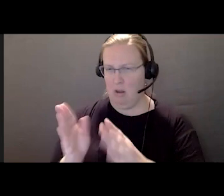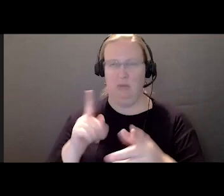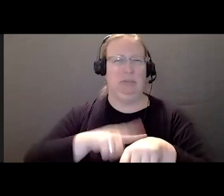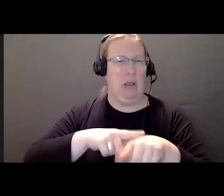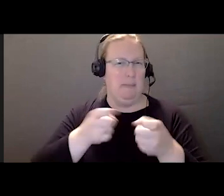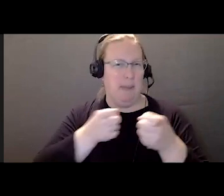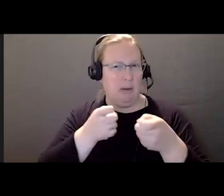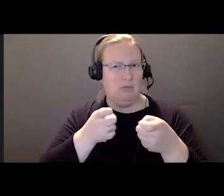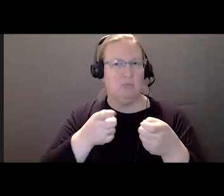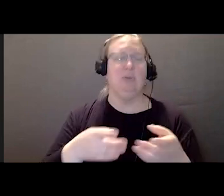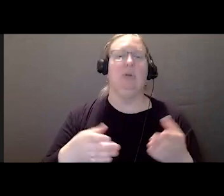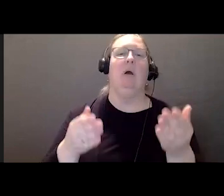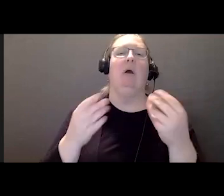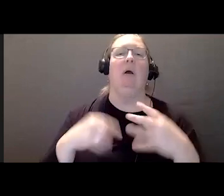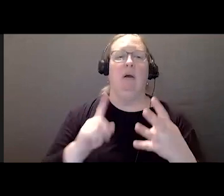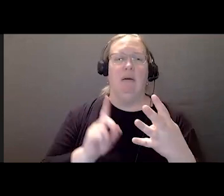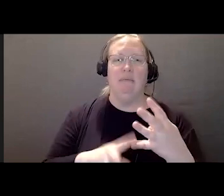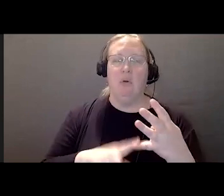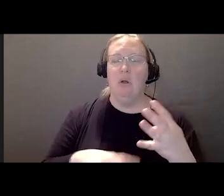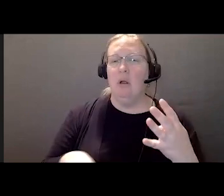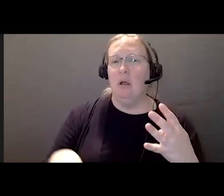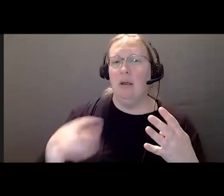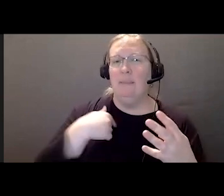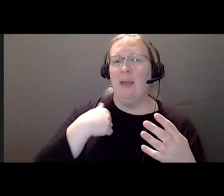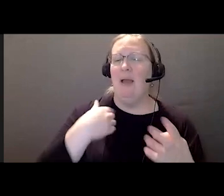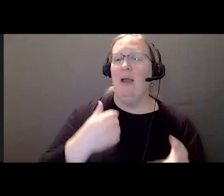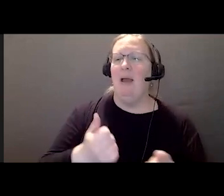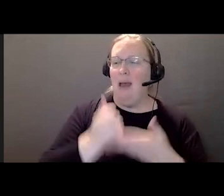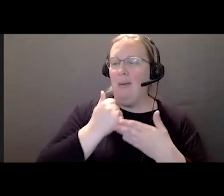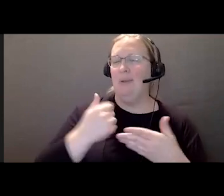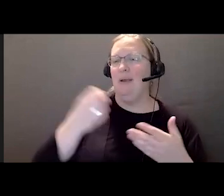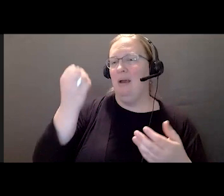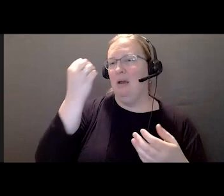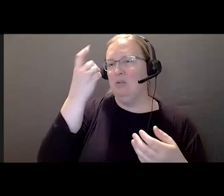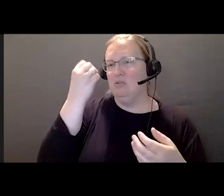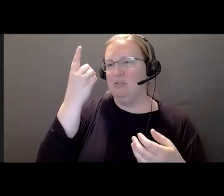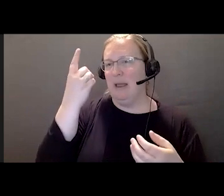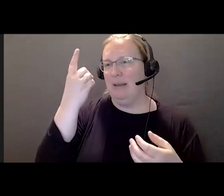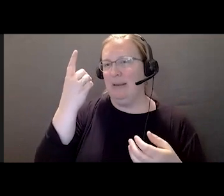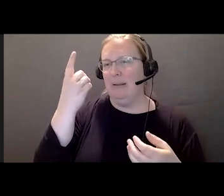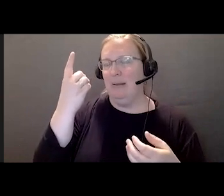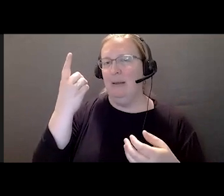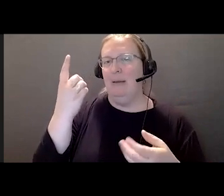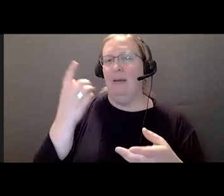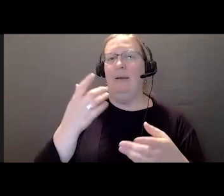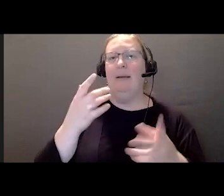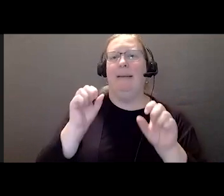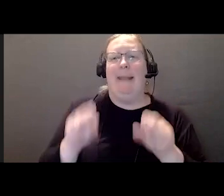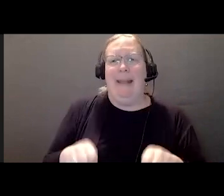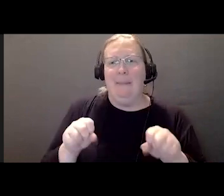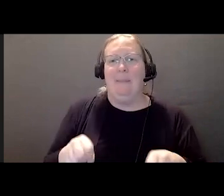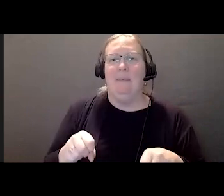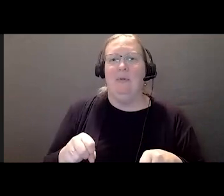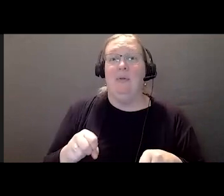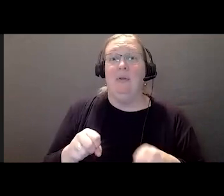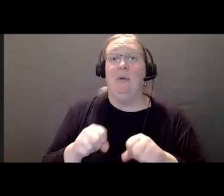Four, this experience helped to understand that I was capable and ready to work longer